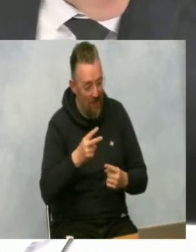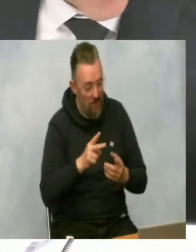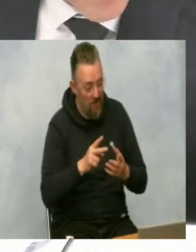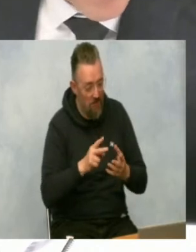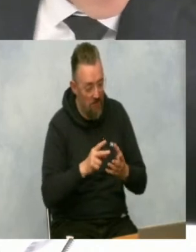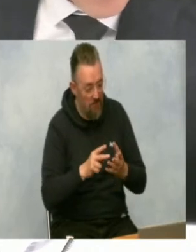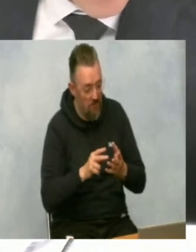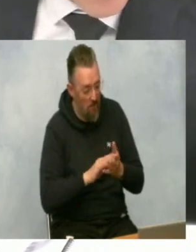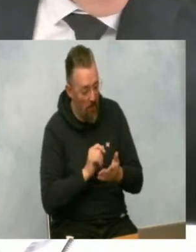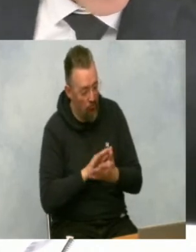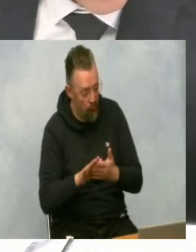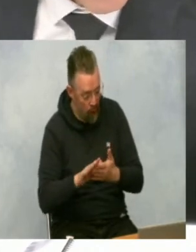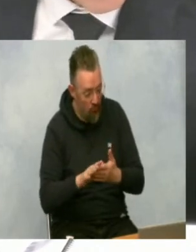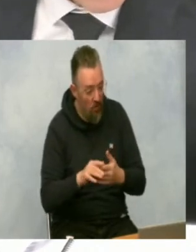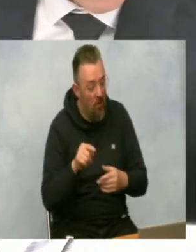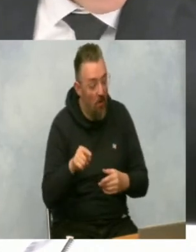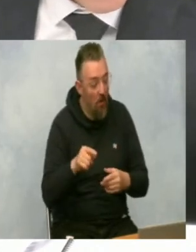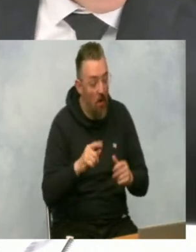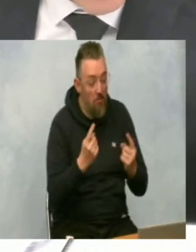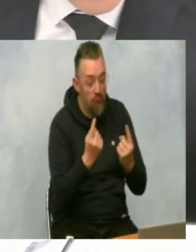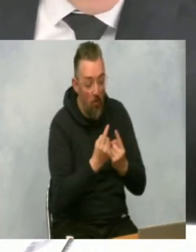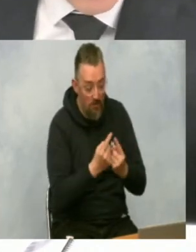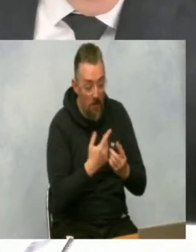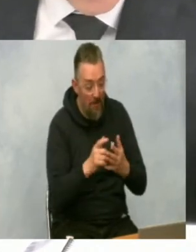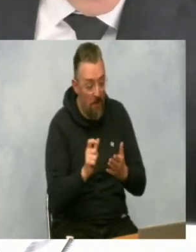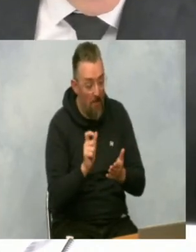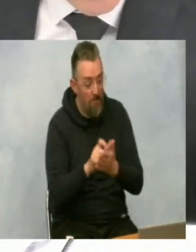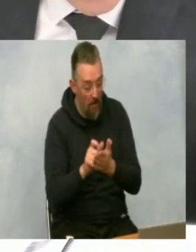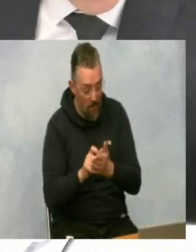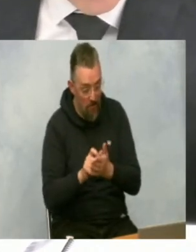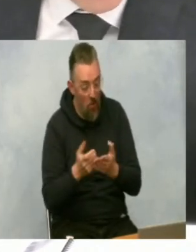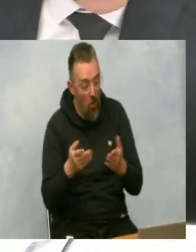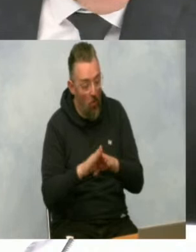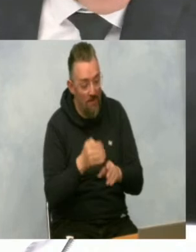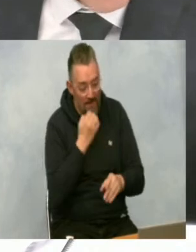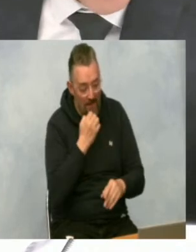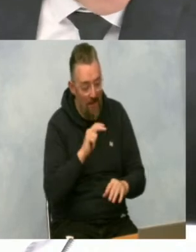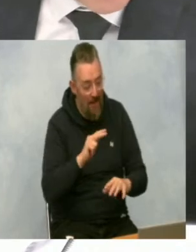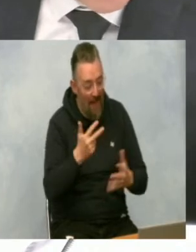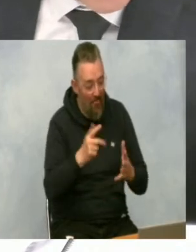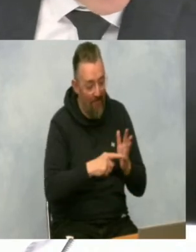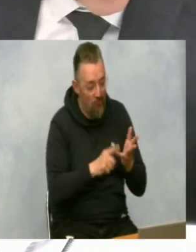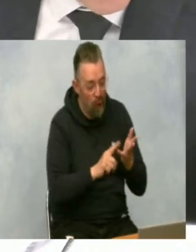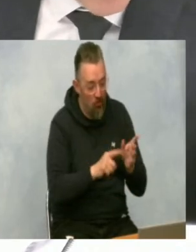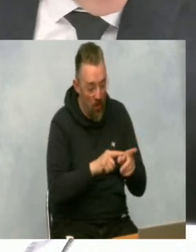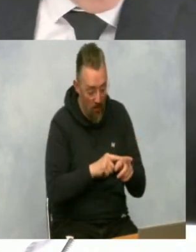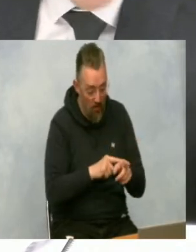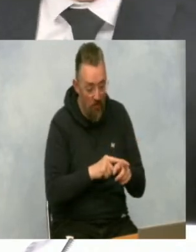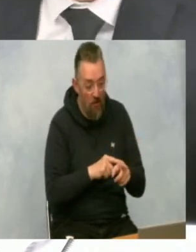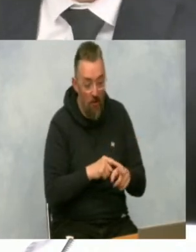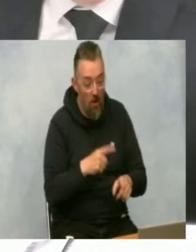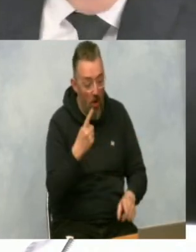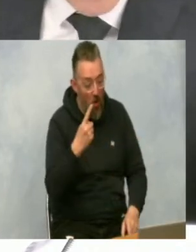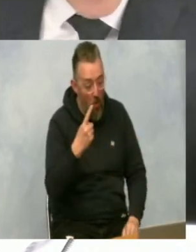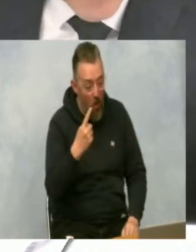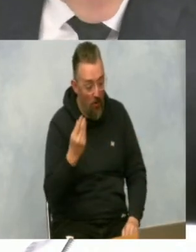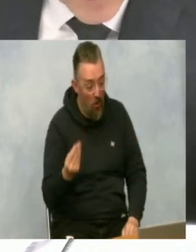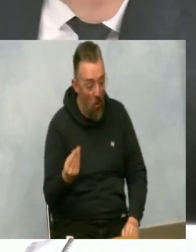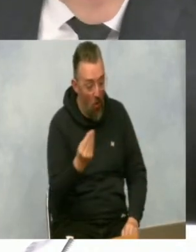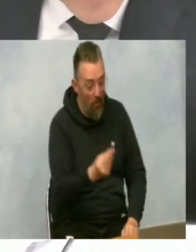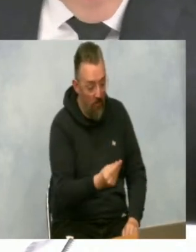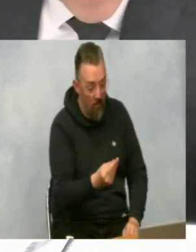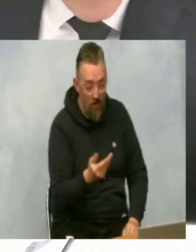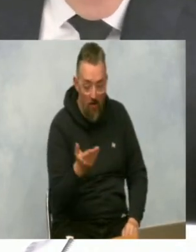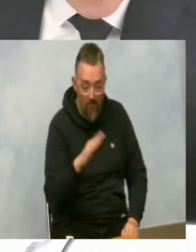2022. And the property was subsequently marketed with a closing date of 8th of July, at which point one offer was received